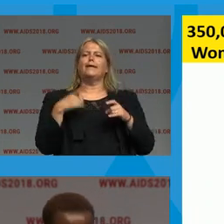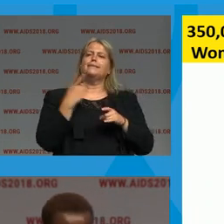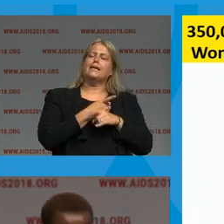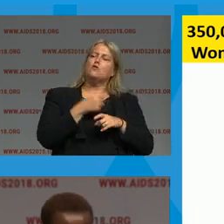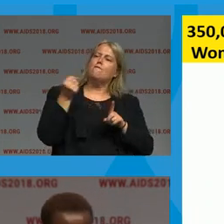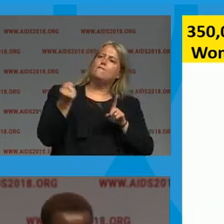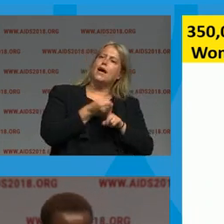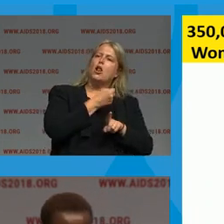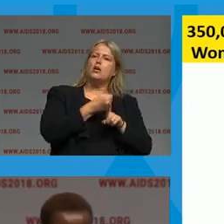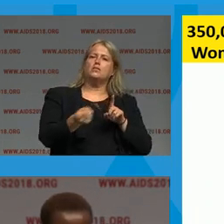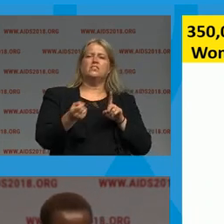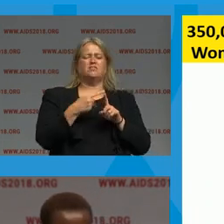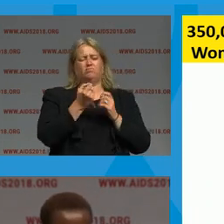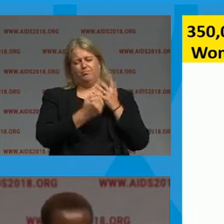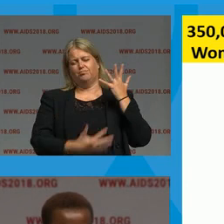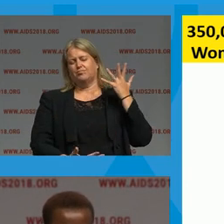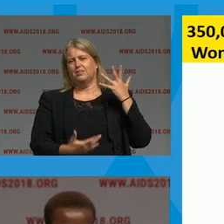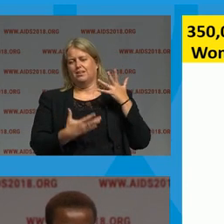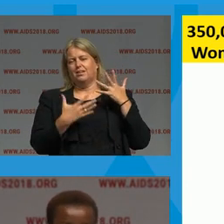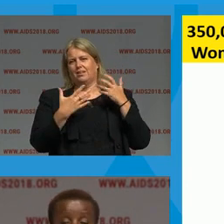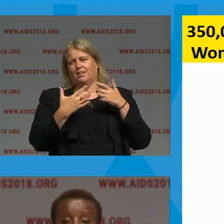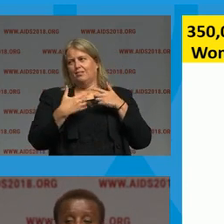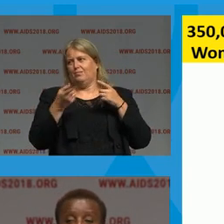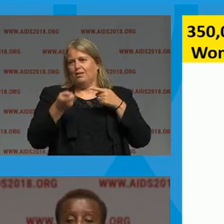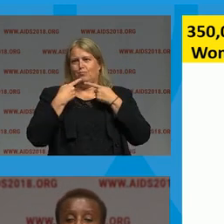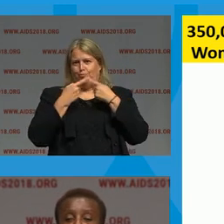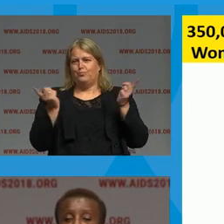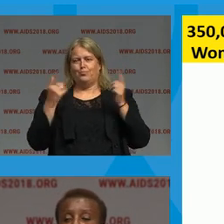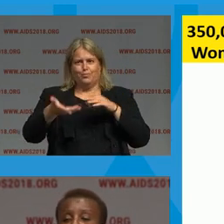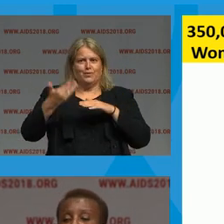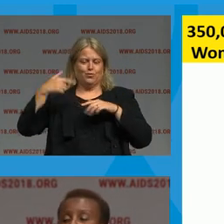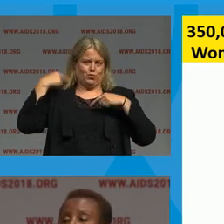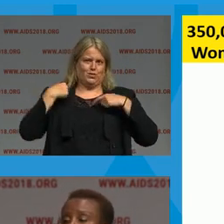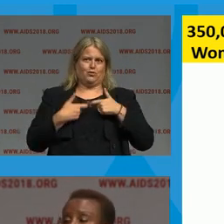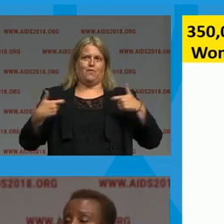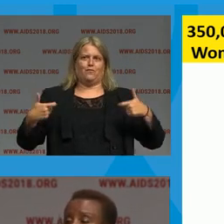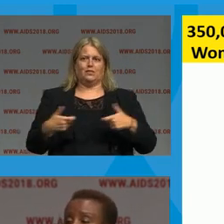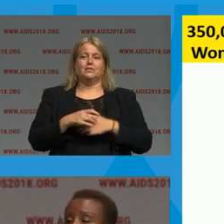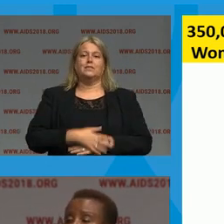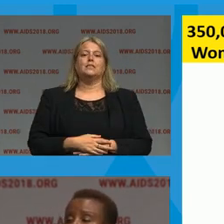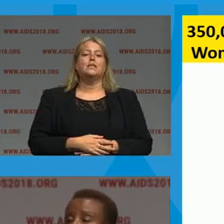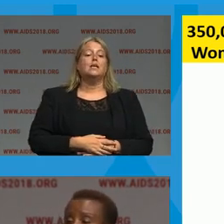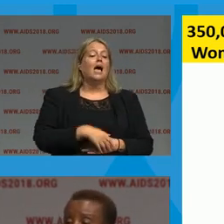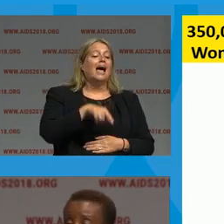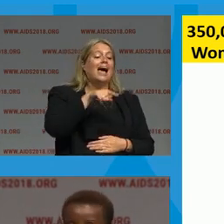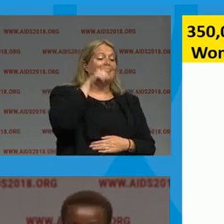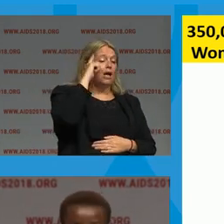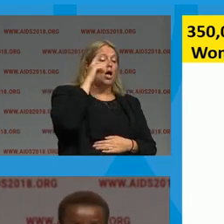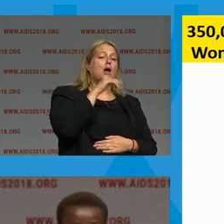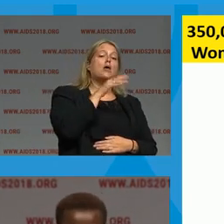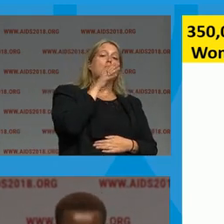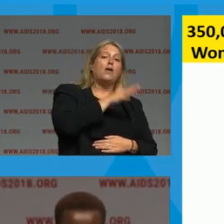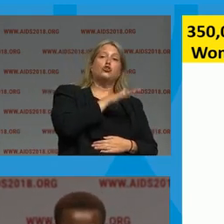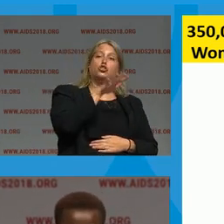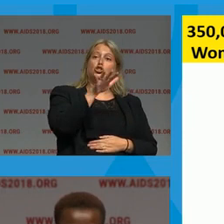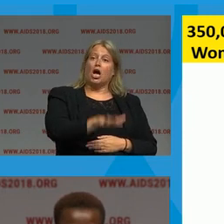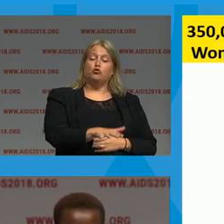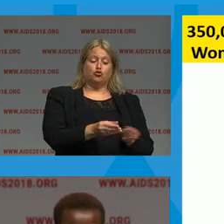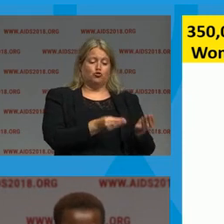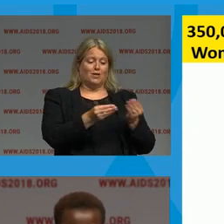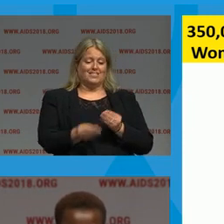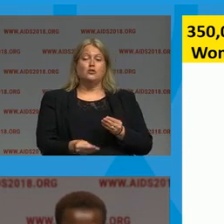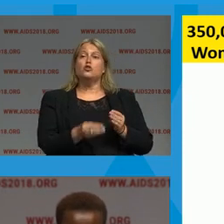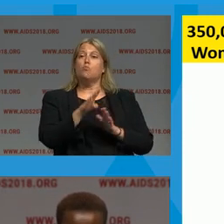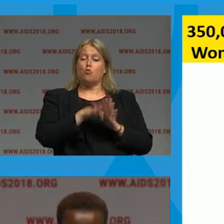talked about in this conference. I think it is important to note that the elimination of mother-to-child transmission programs that we have focused on and are